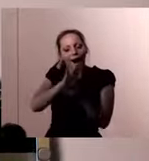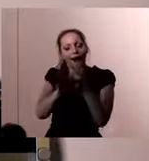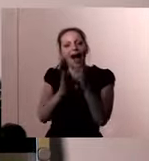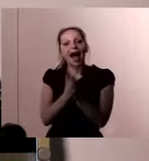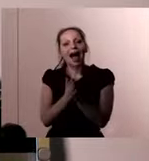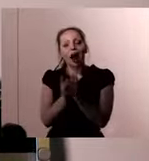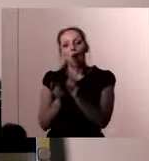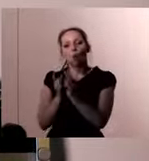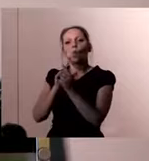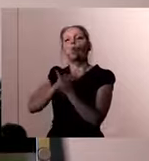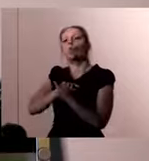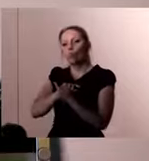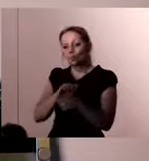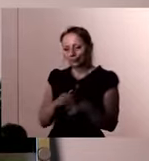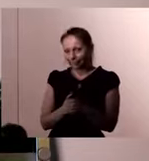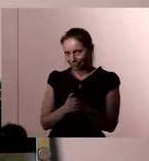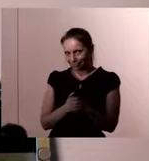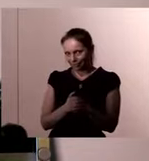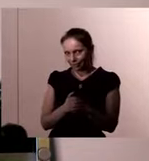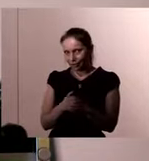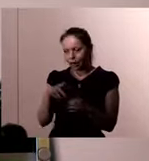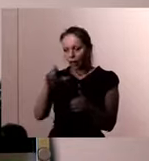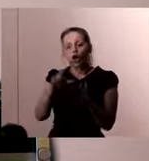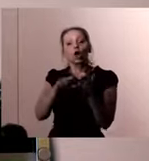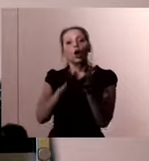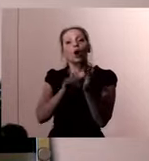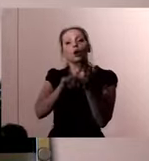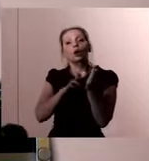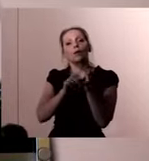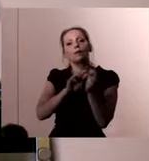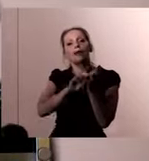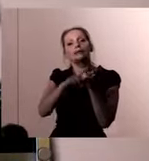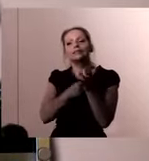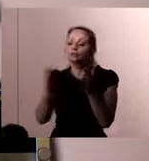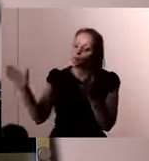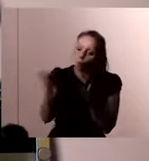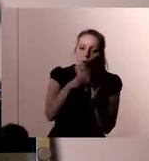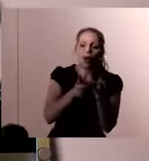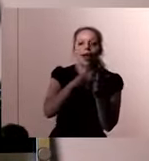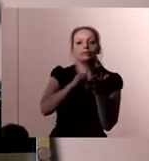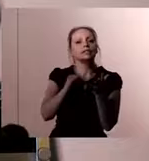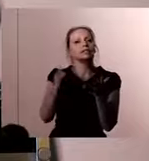The common ancestor of the great apes lived 14 billion years ago.